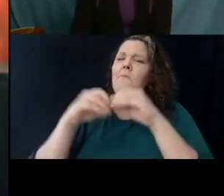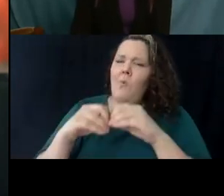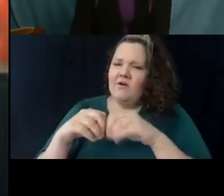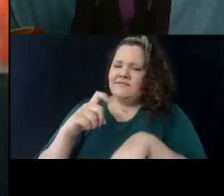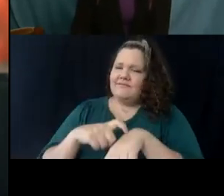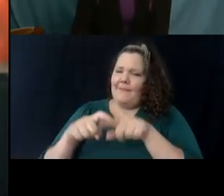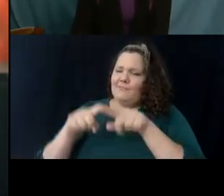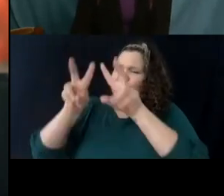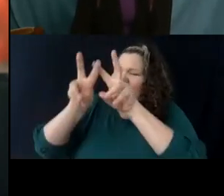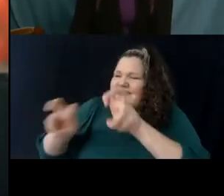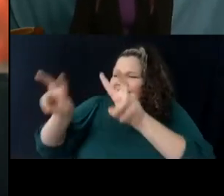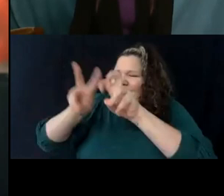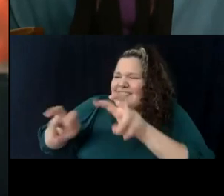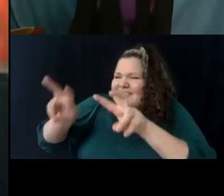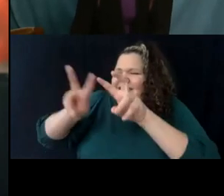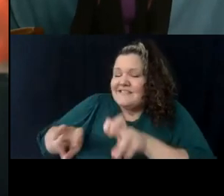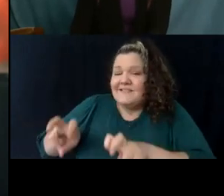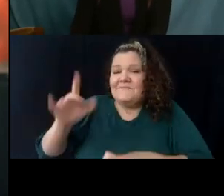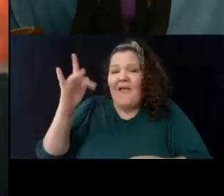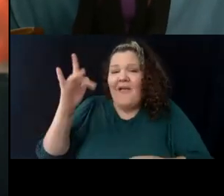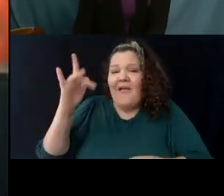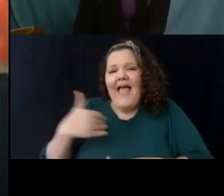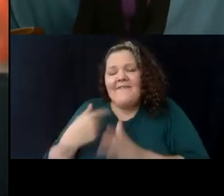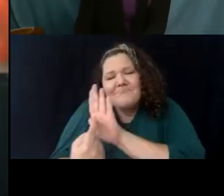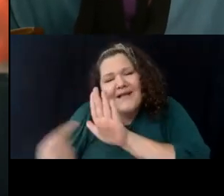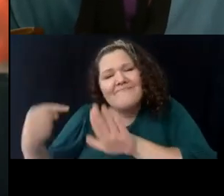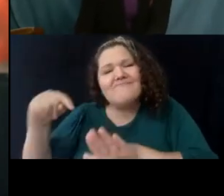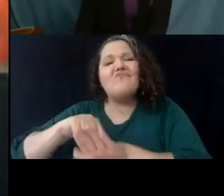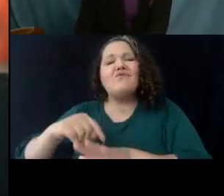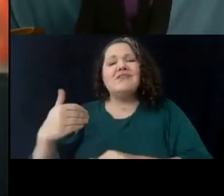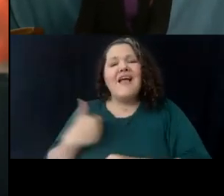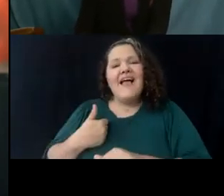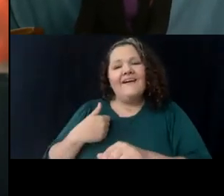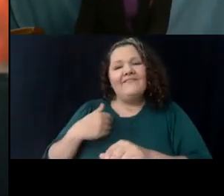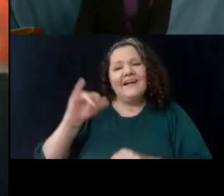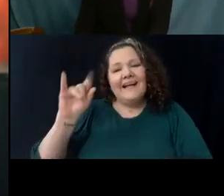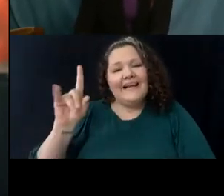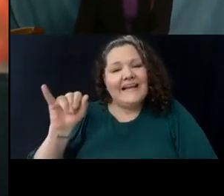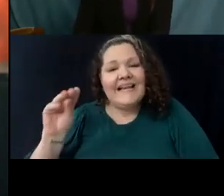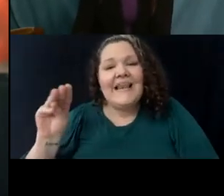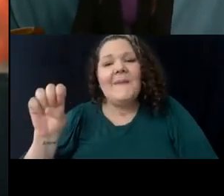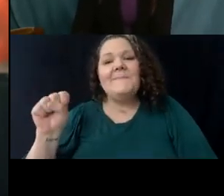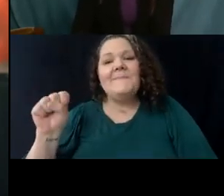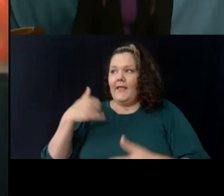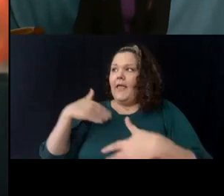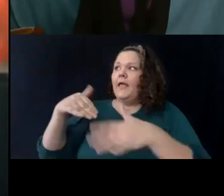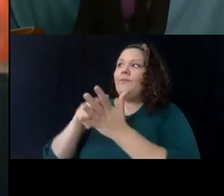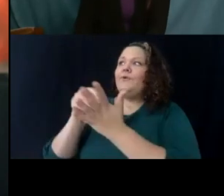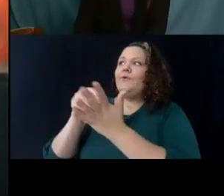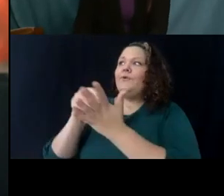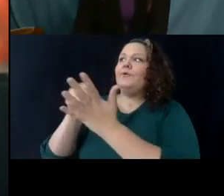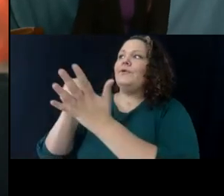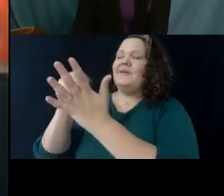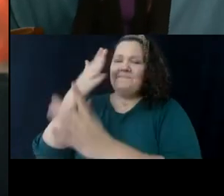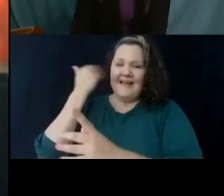Like I can work in English comfortably, but if I had a choice, I would use American Sign Language. In English, especially if